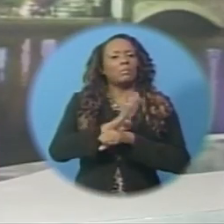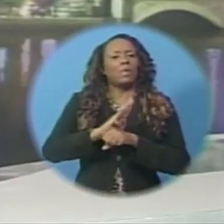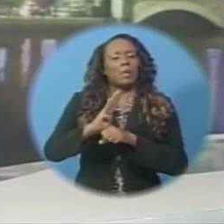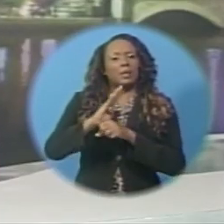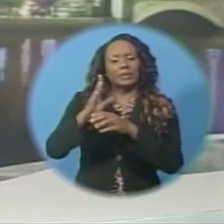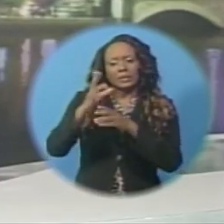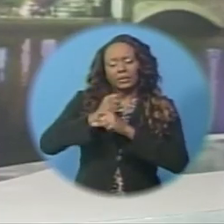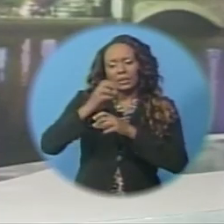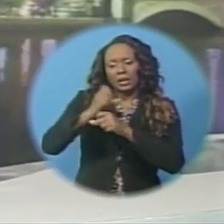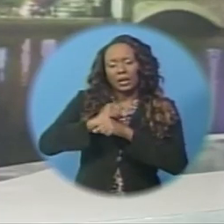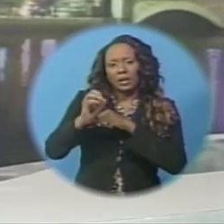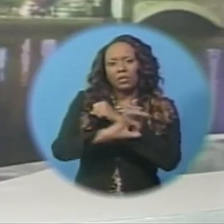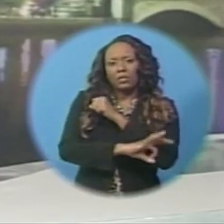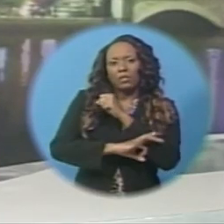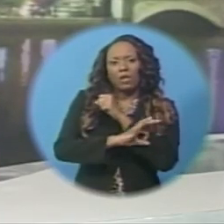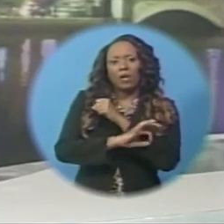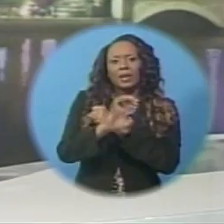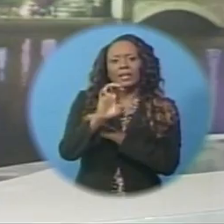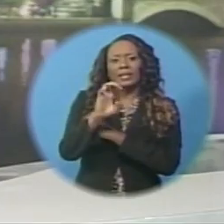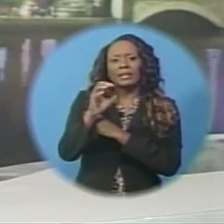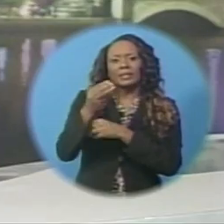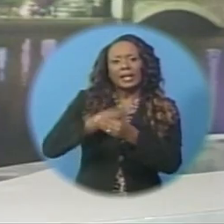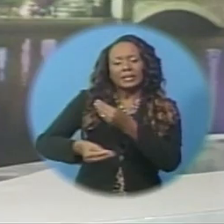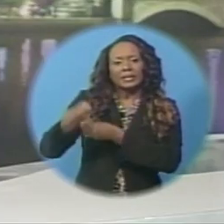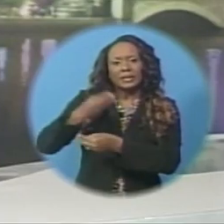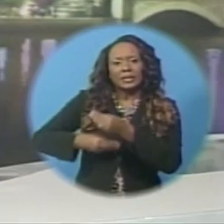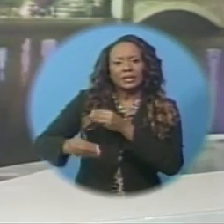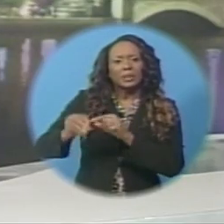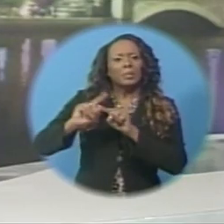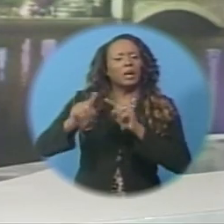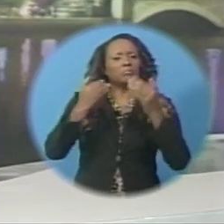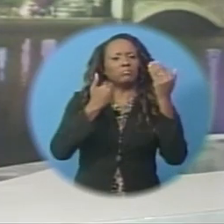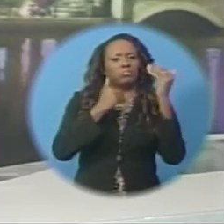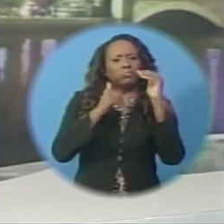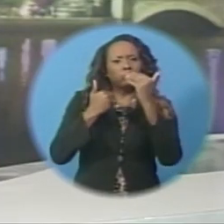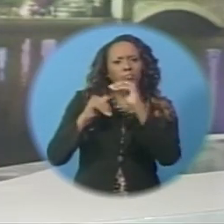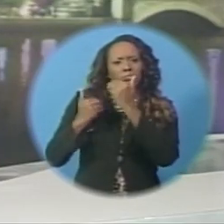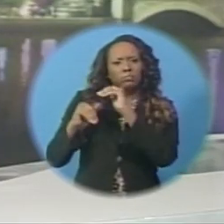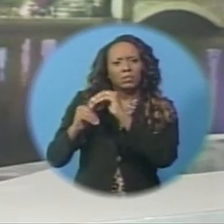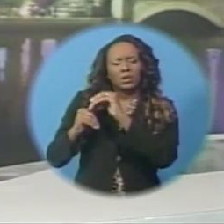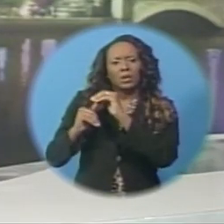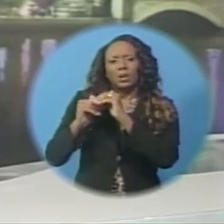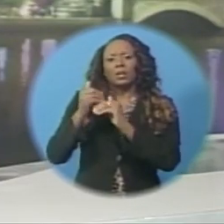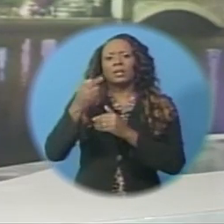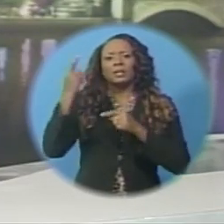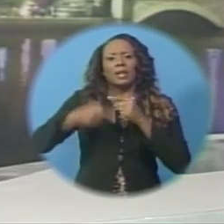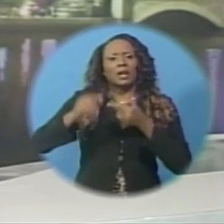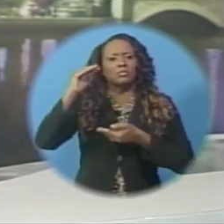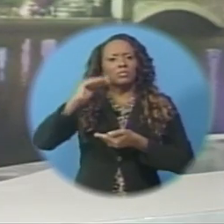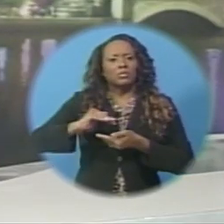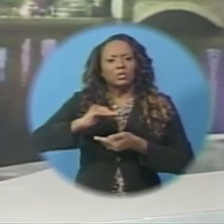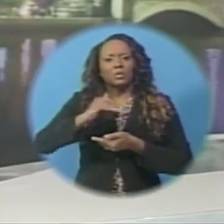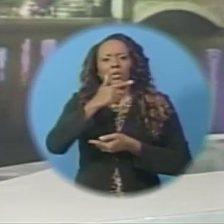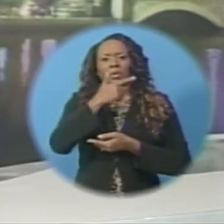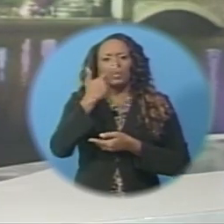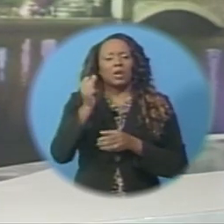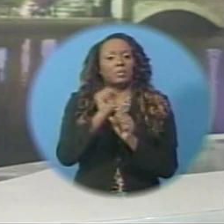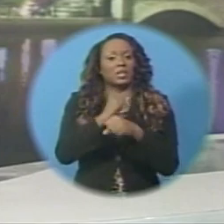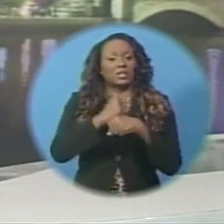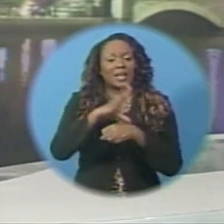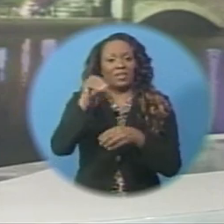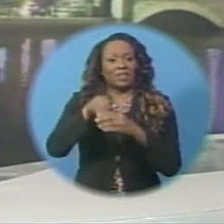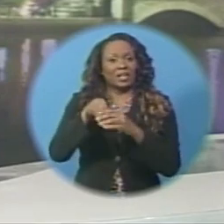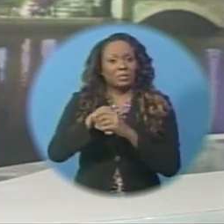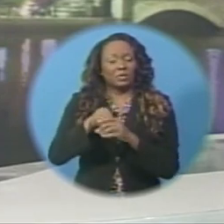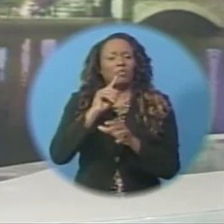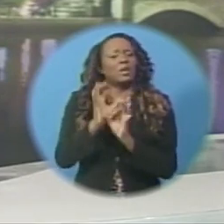other areas of foreign exchange outflows, but there is limited scope to reduce them since they impact on key areas of consumption,